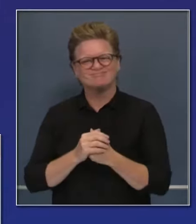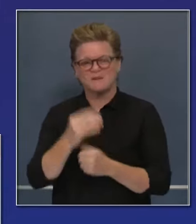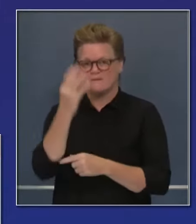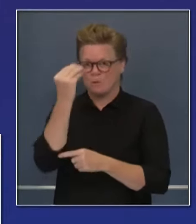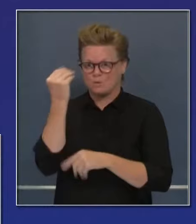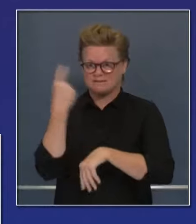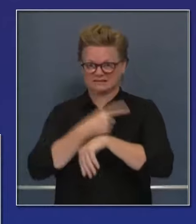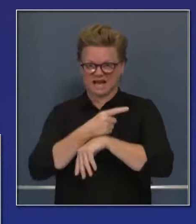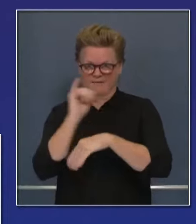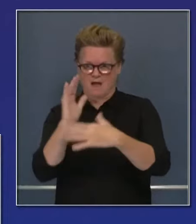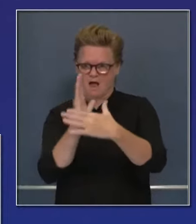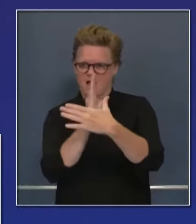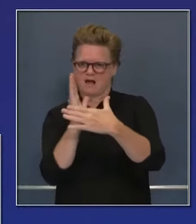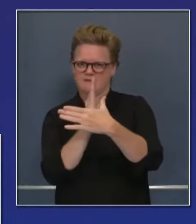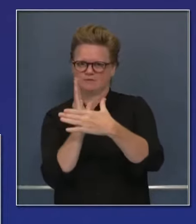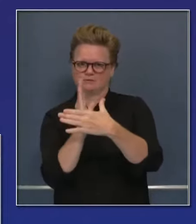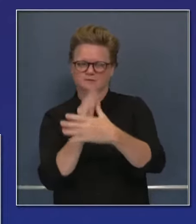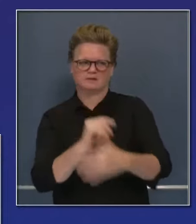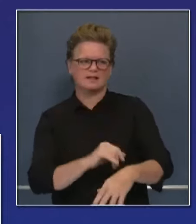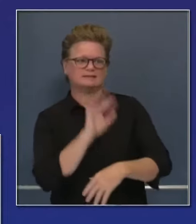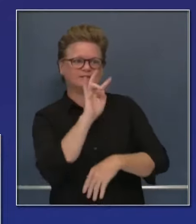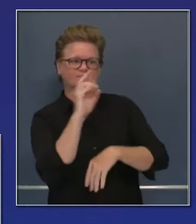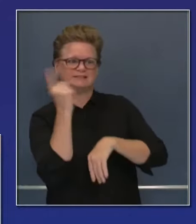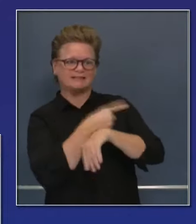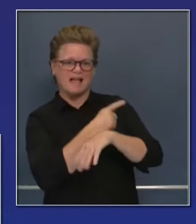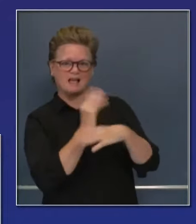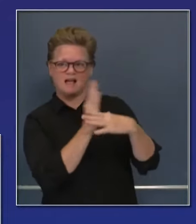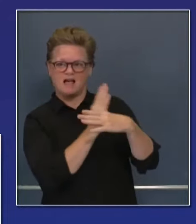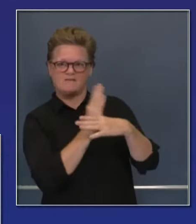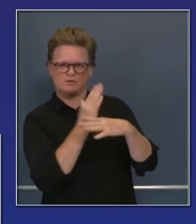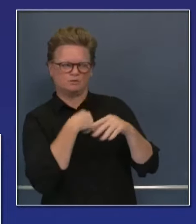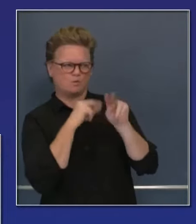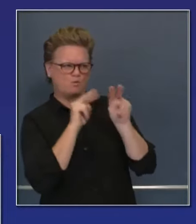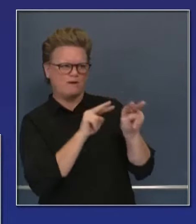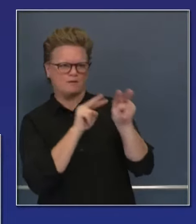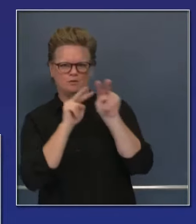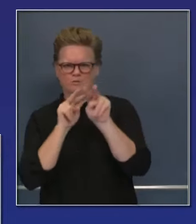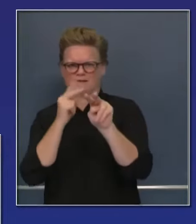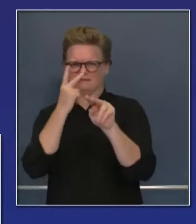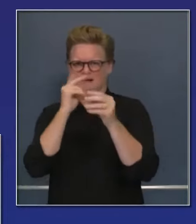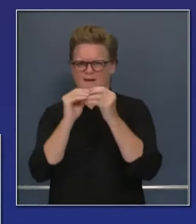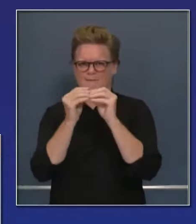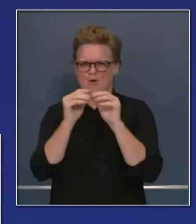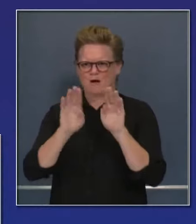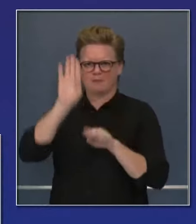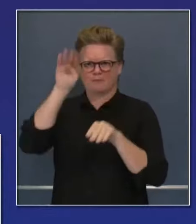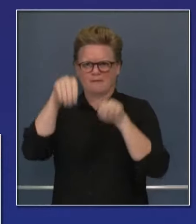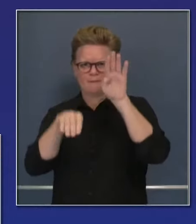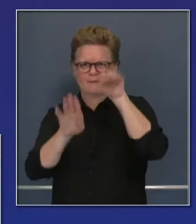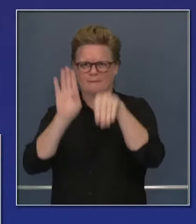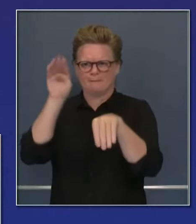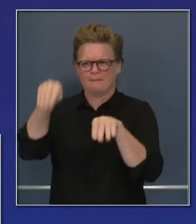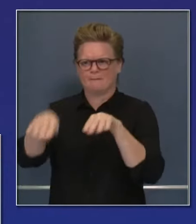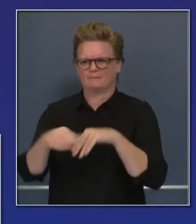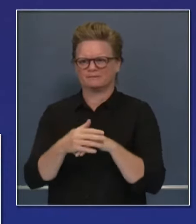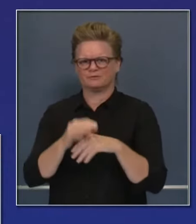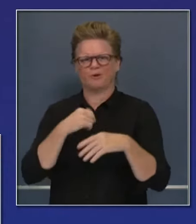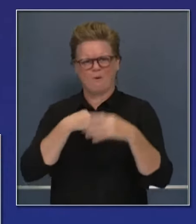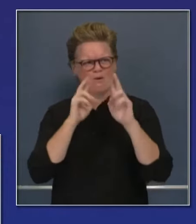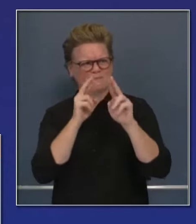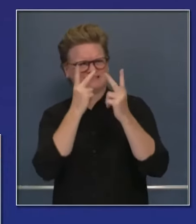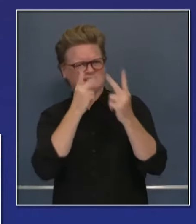and exampled here in the county tier status, where we have new counties moving forward into new tiers,